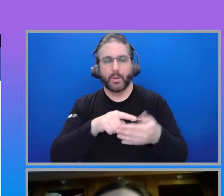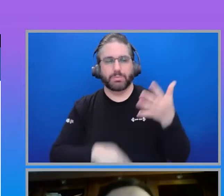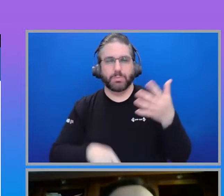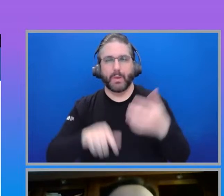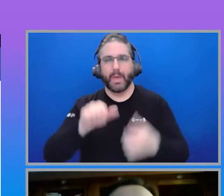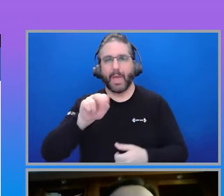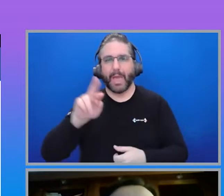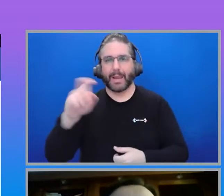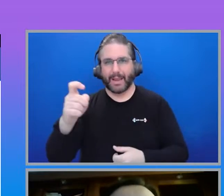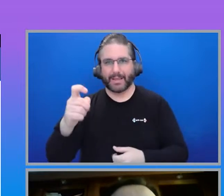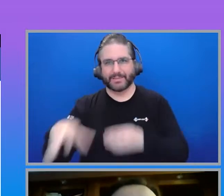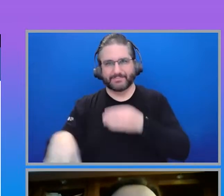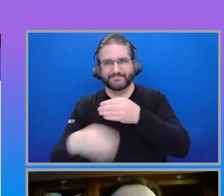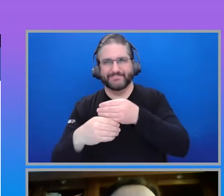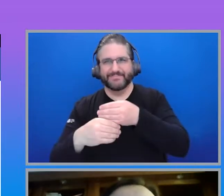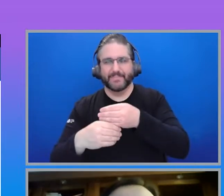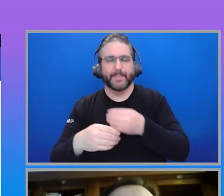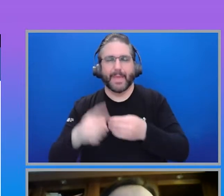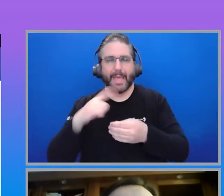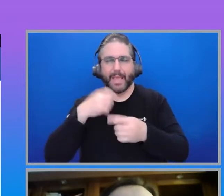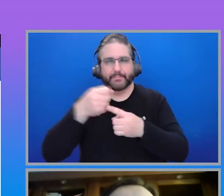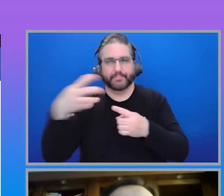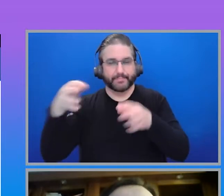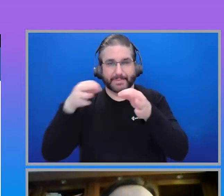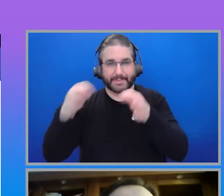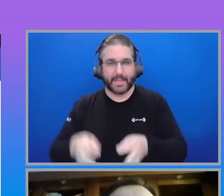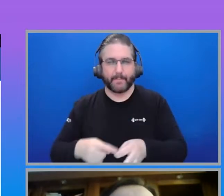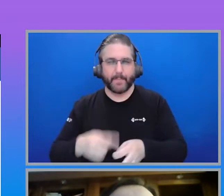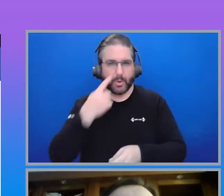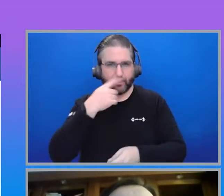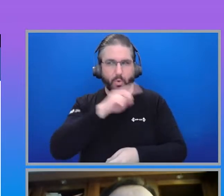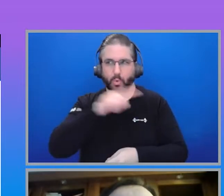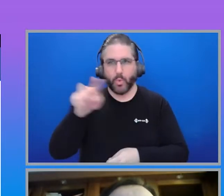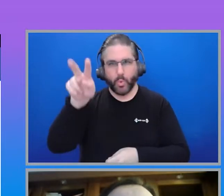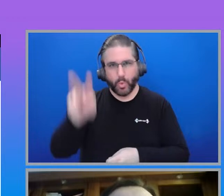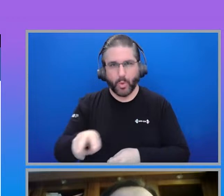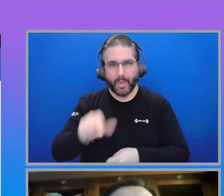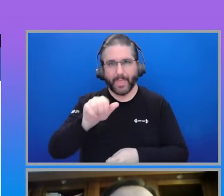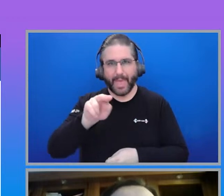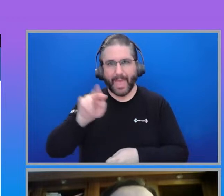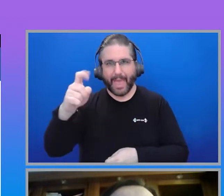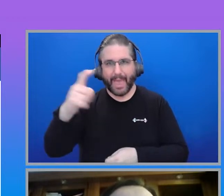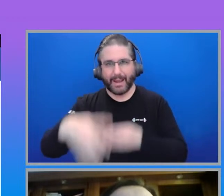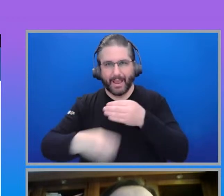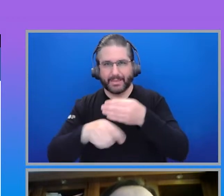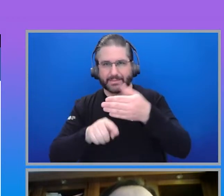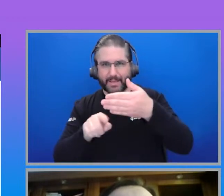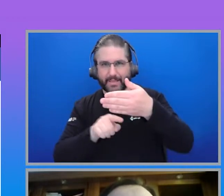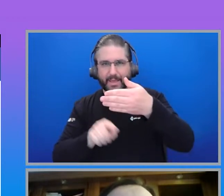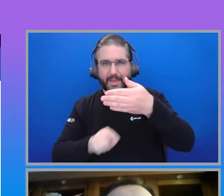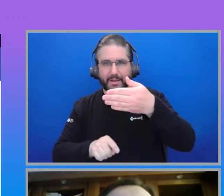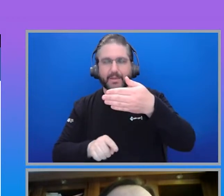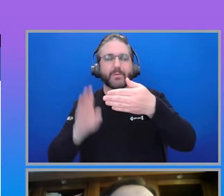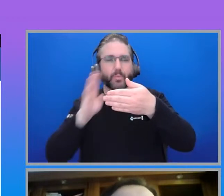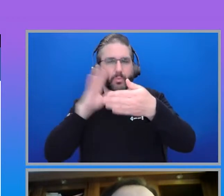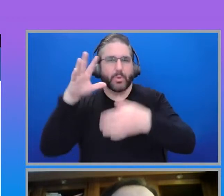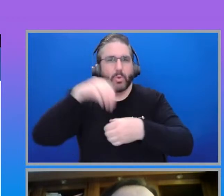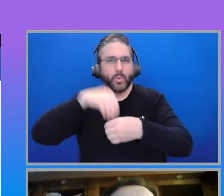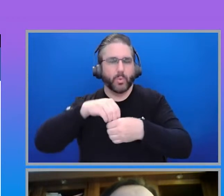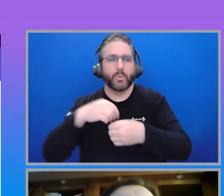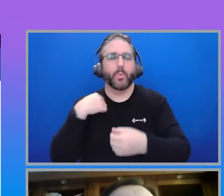of time, but please really look at the requirements in the annex, which contain what is meant